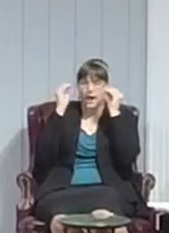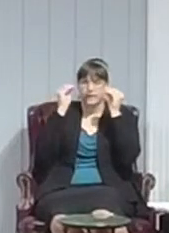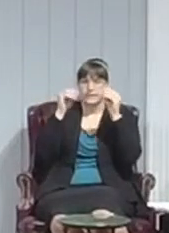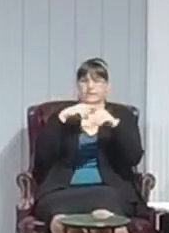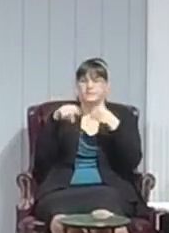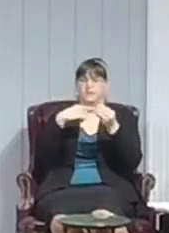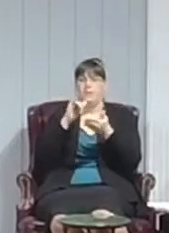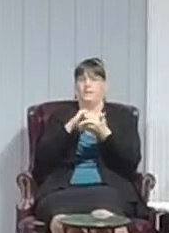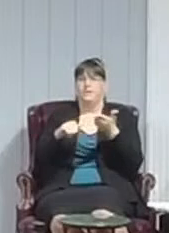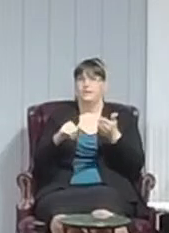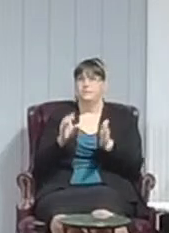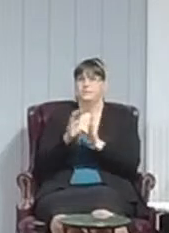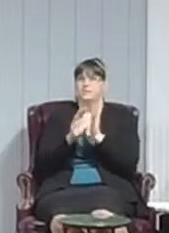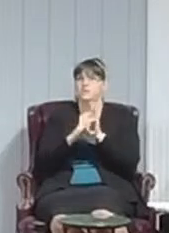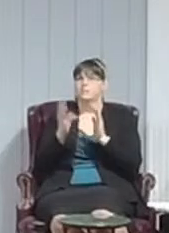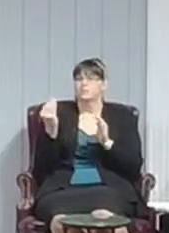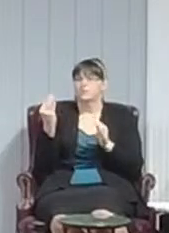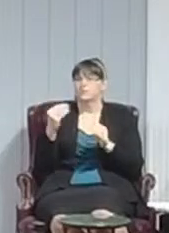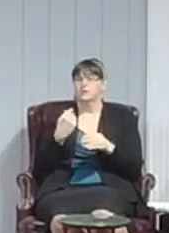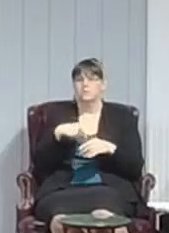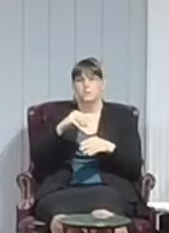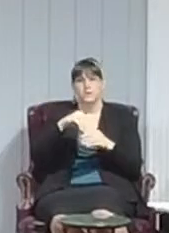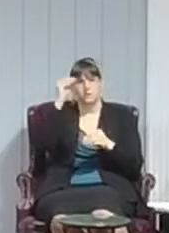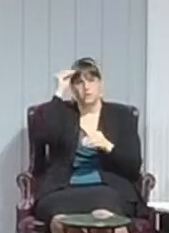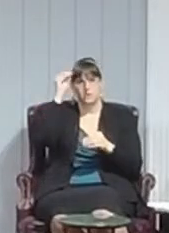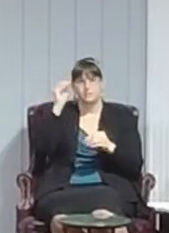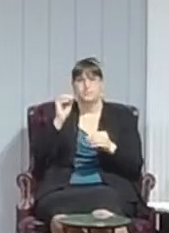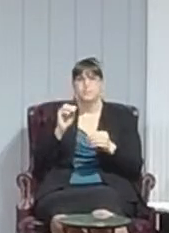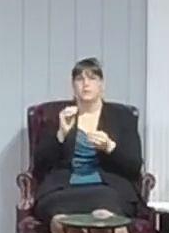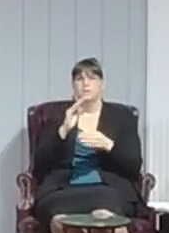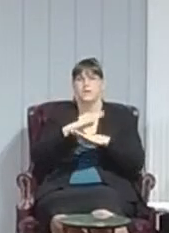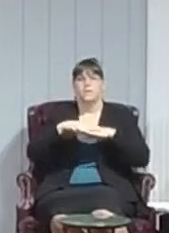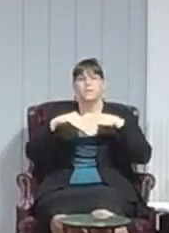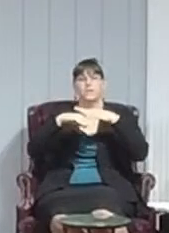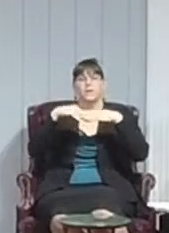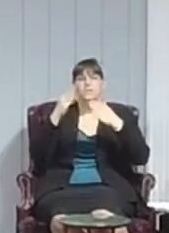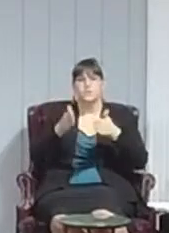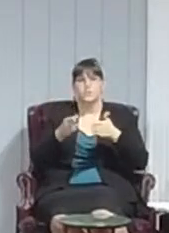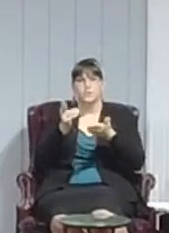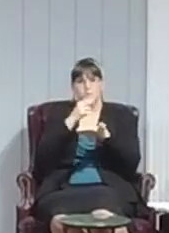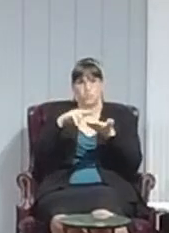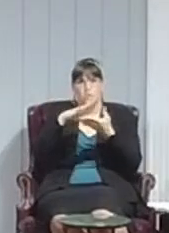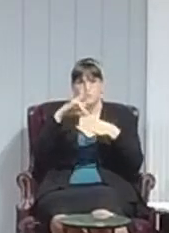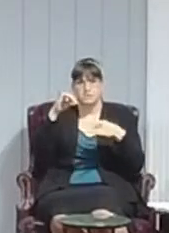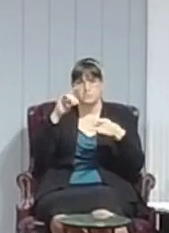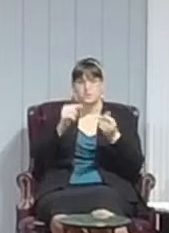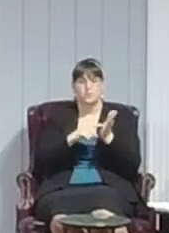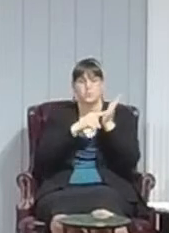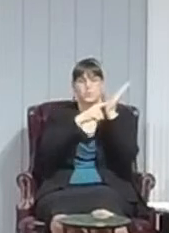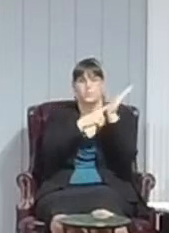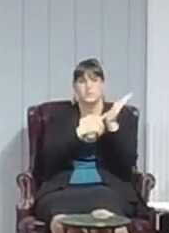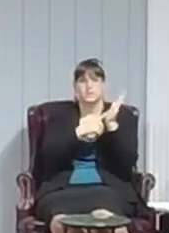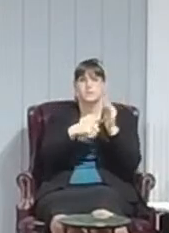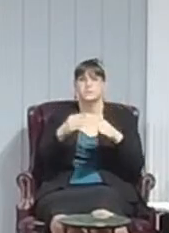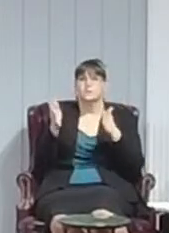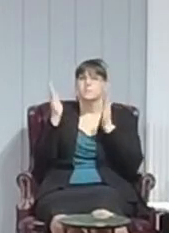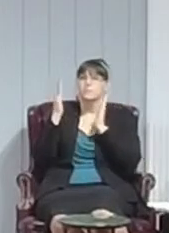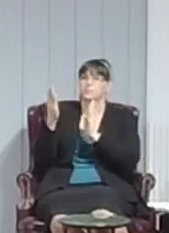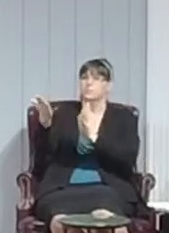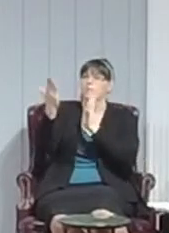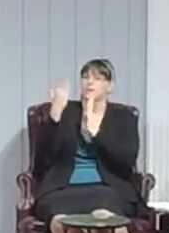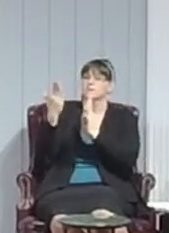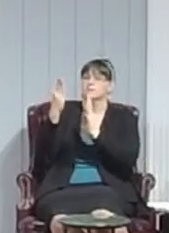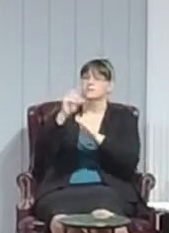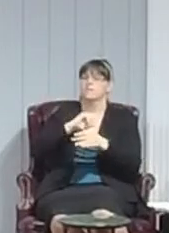Chapter 14, we learn these two things about the comforter. Number one, that the comforter, the Holy Spirit, represents for us the presence of the Lord Jesus